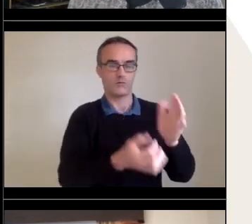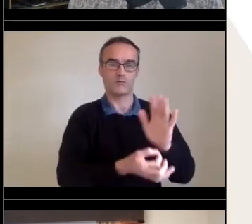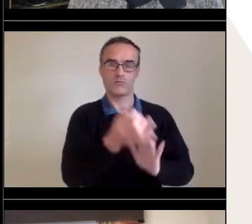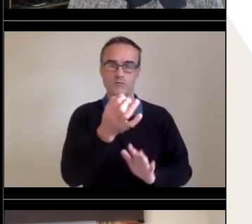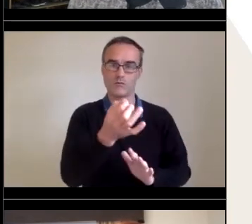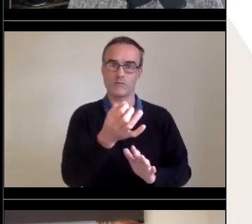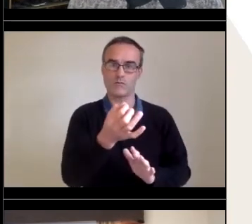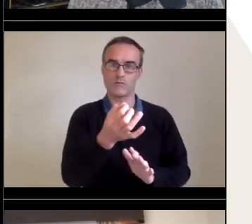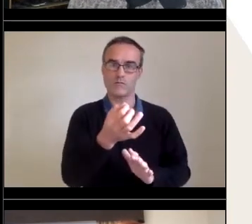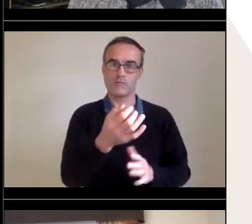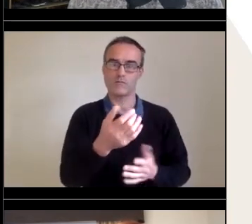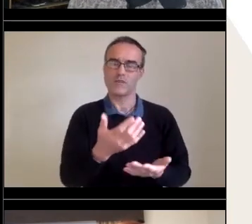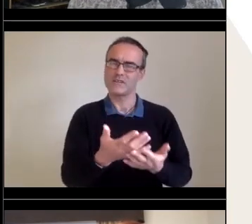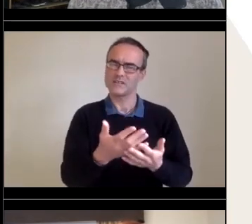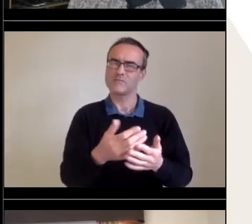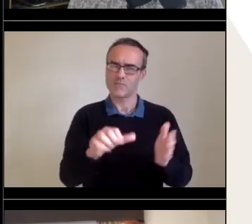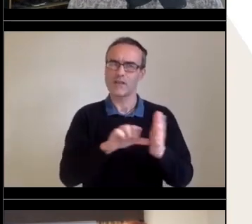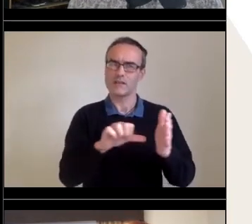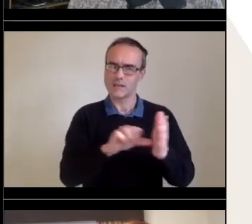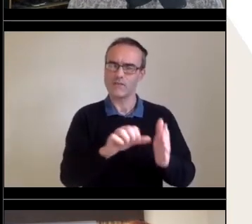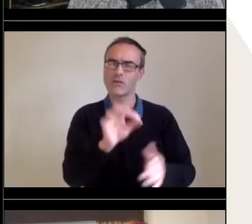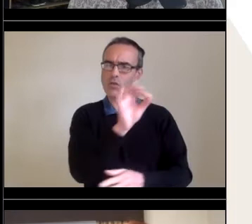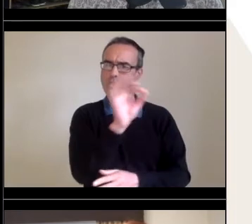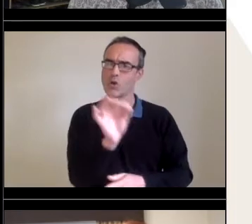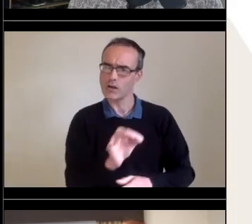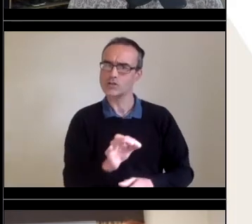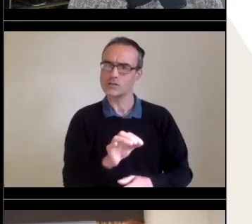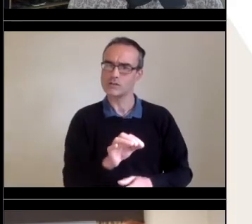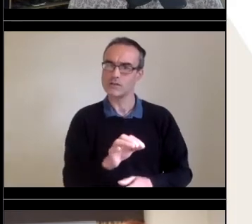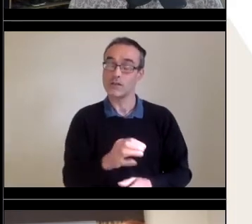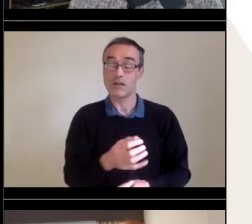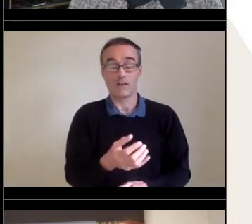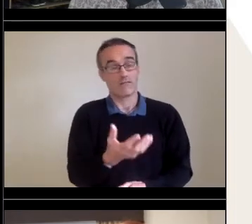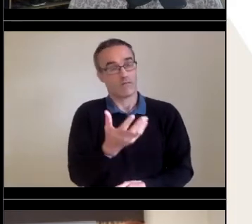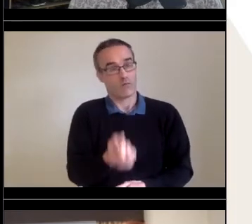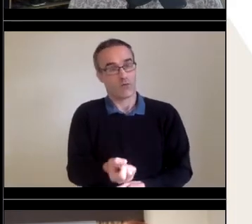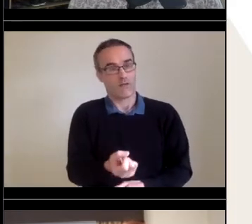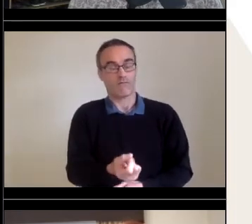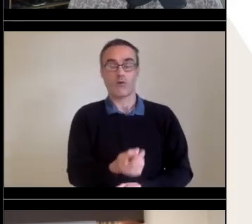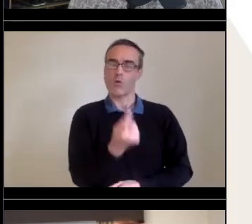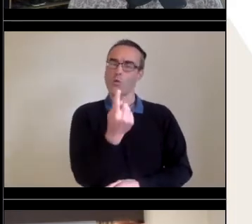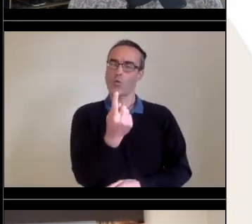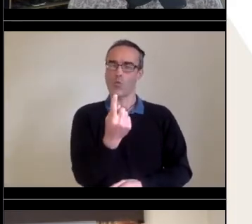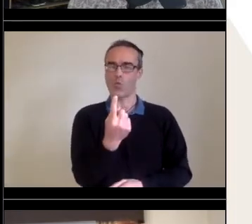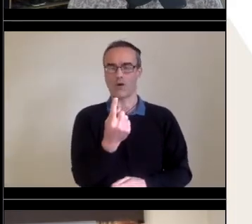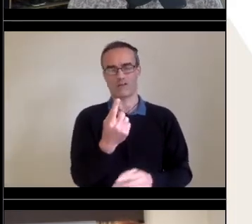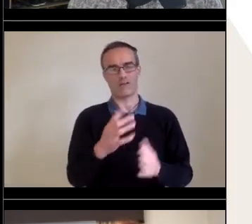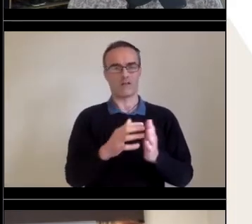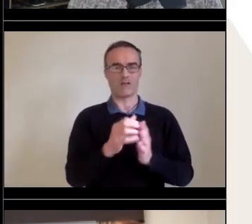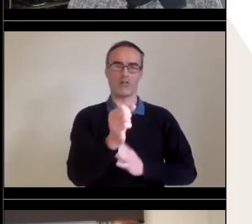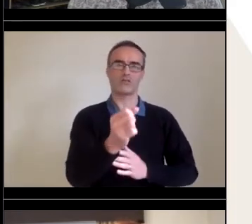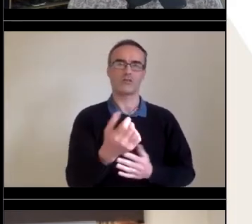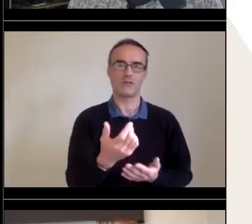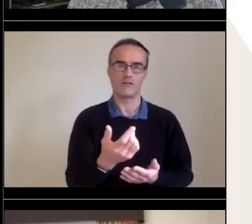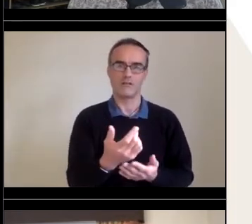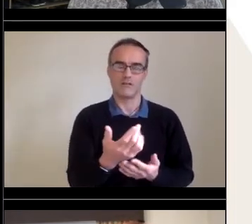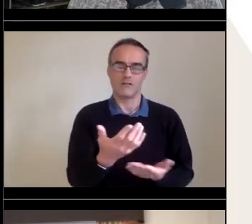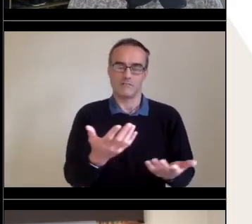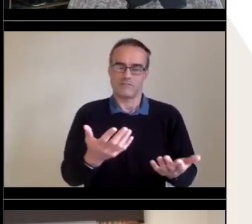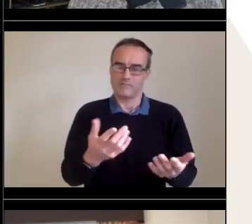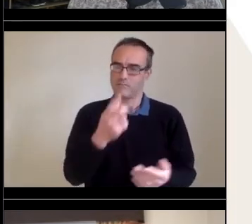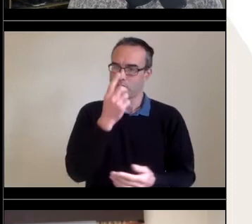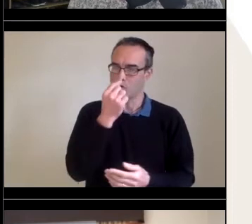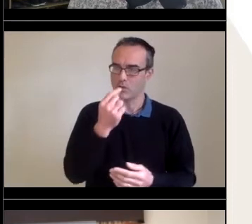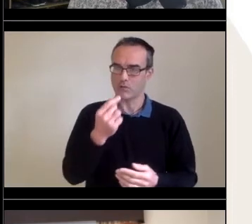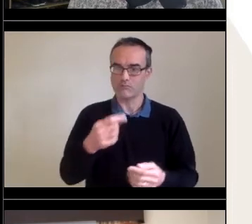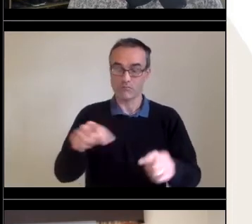challenging questions, we know that if we have a monoculture, so one type of person in the room, whether that's same socioeconomic background, the same gender,